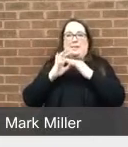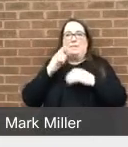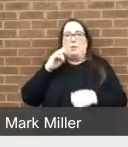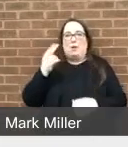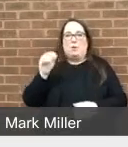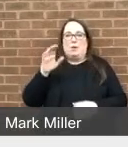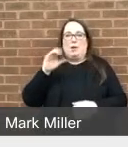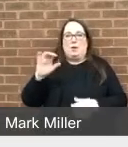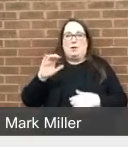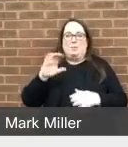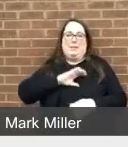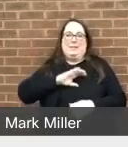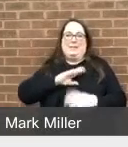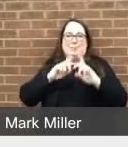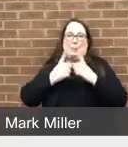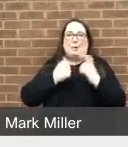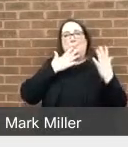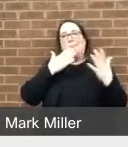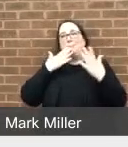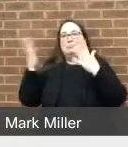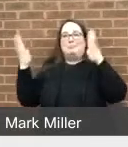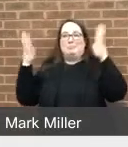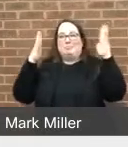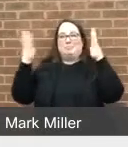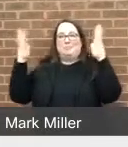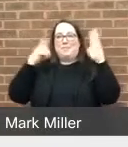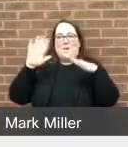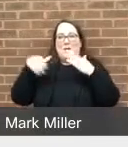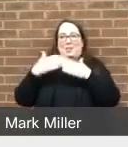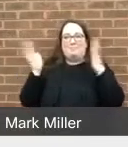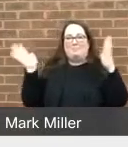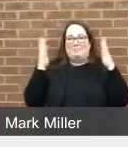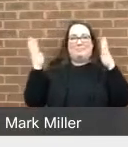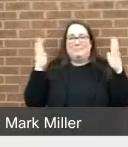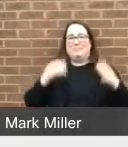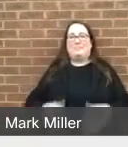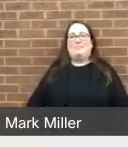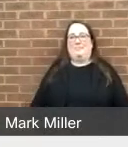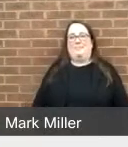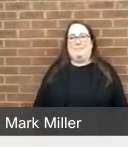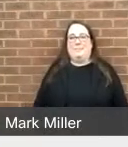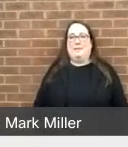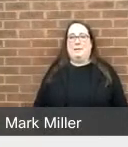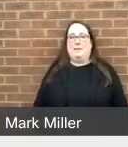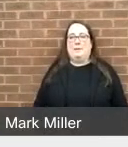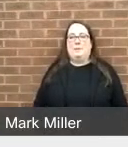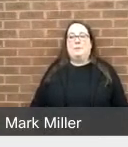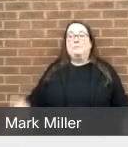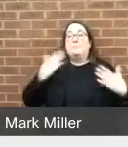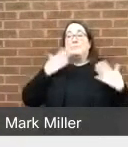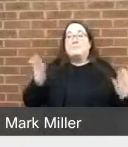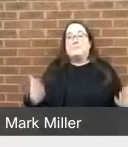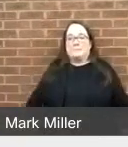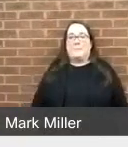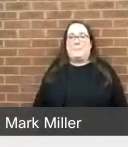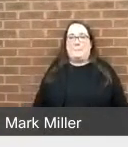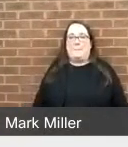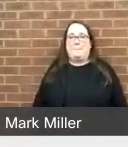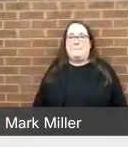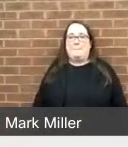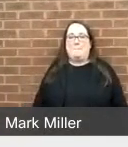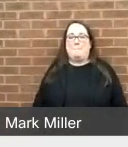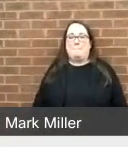Department. Let's please give a virtual round of applause for our work group members. Thank you. And now we will